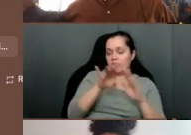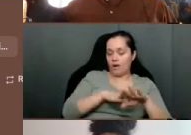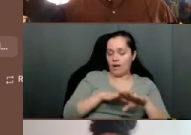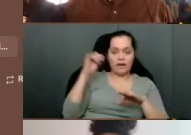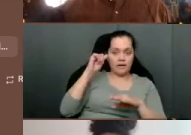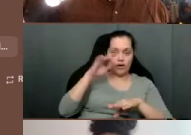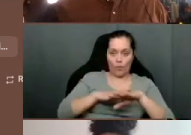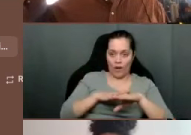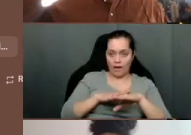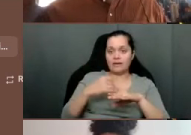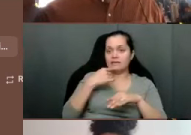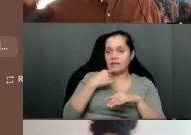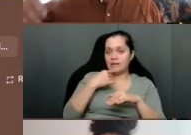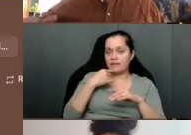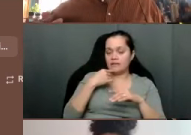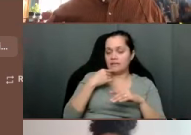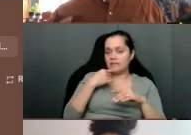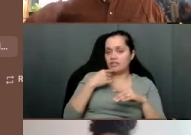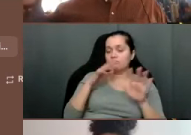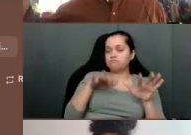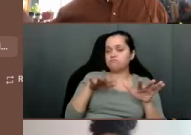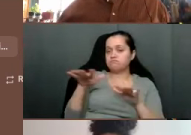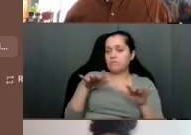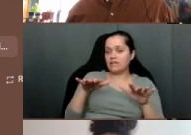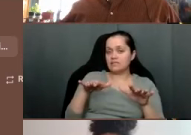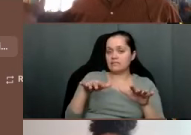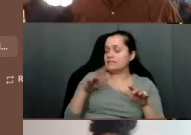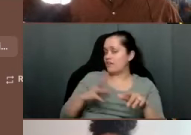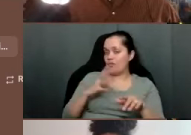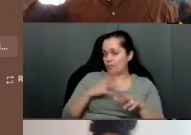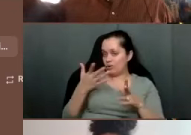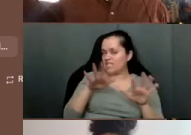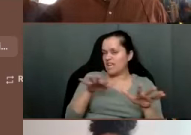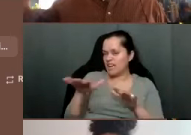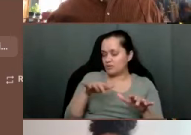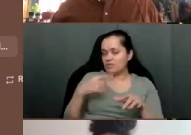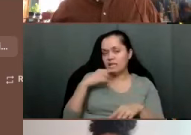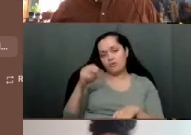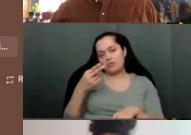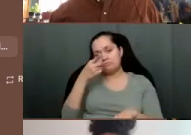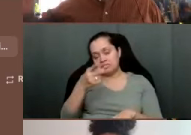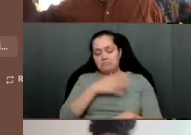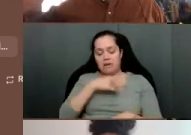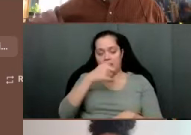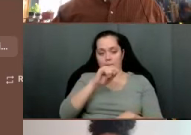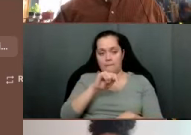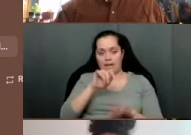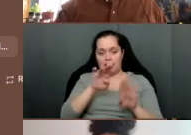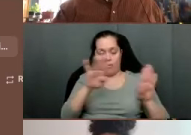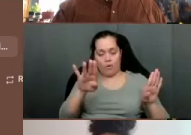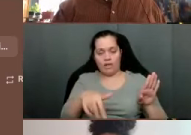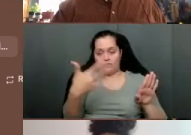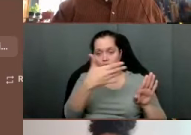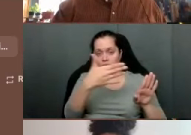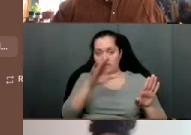on, and would then casually, it's not a formal presentation, casually say, okay, here's my Padlet wall. I have three